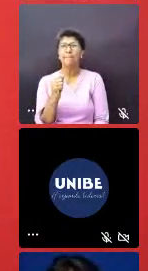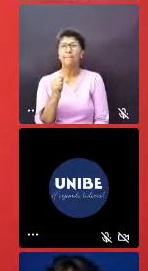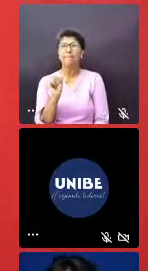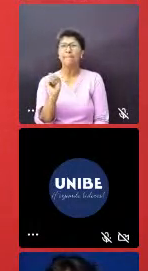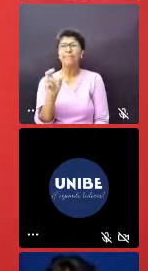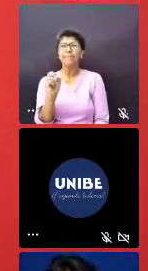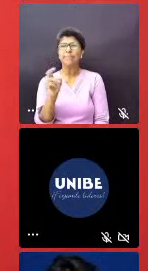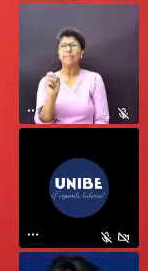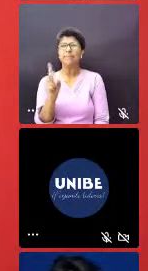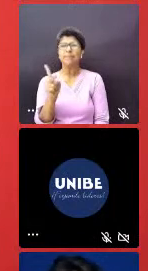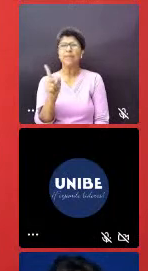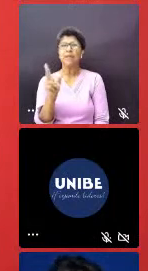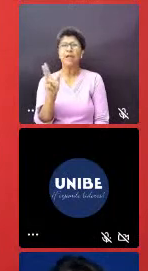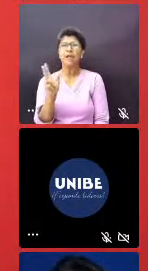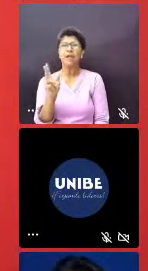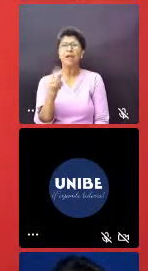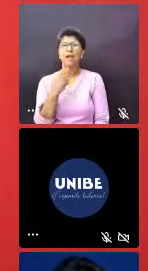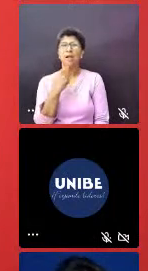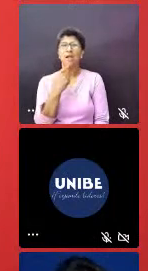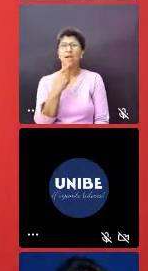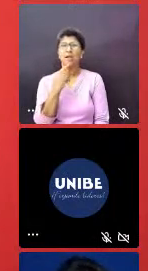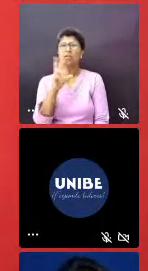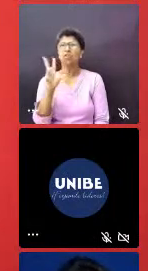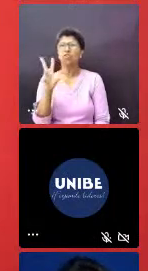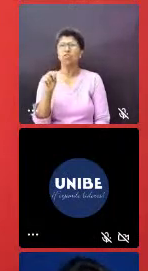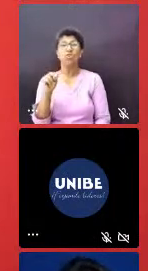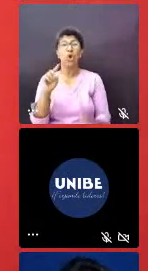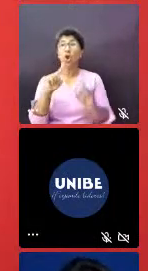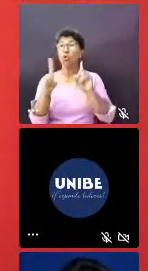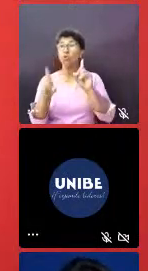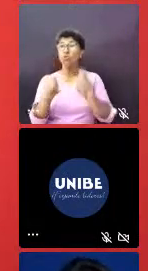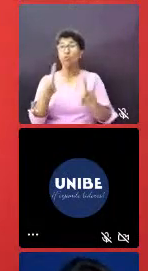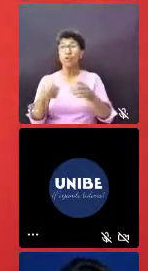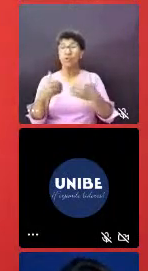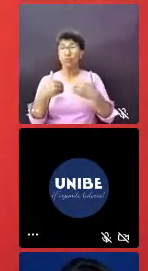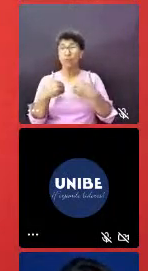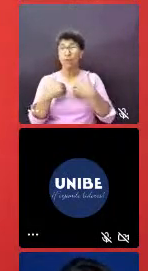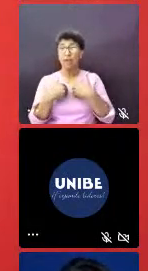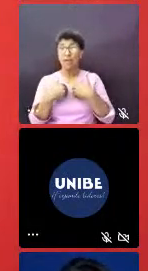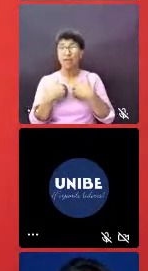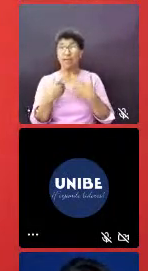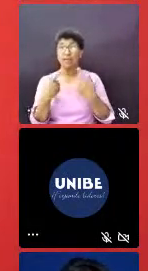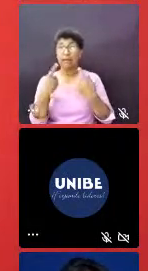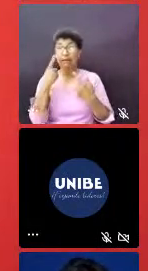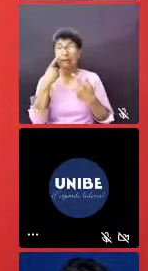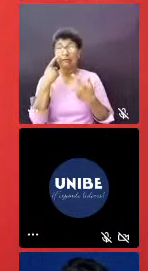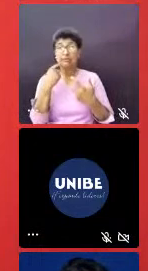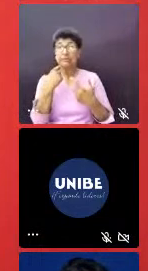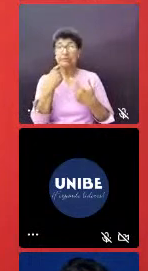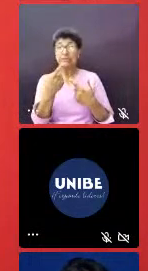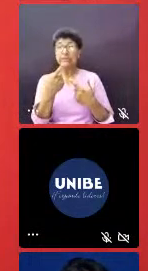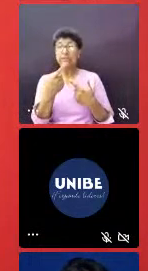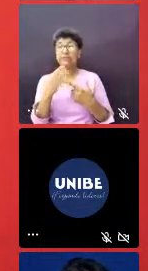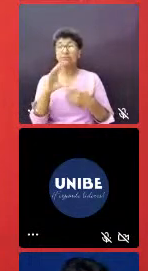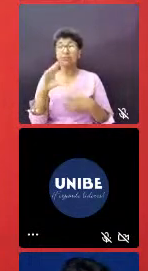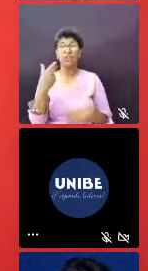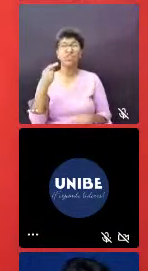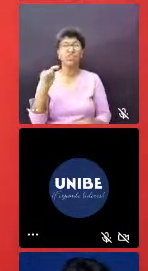Okay, I think it says that there are no questions at the moment, from what I can decipher from the chat.